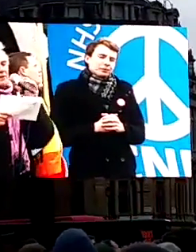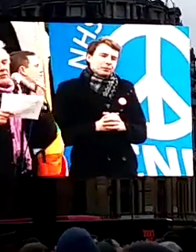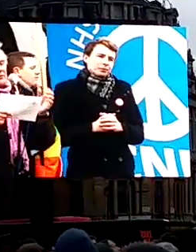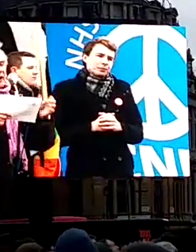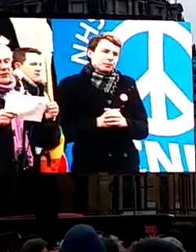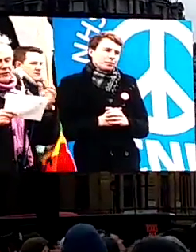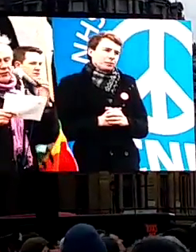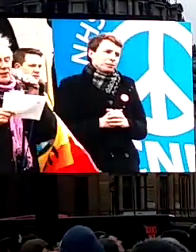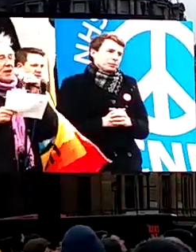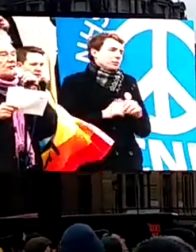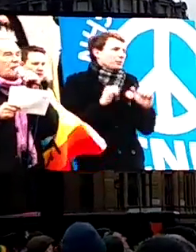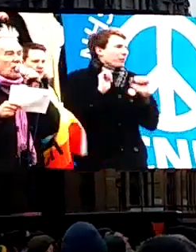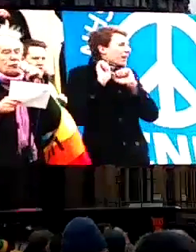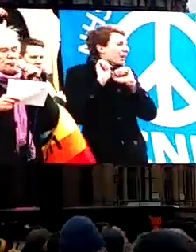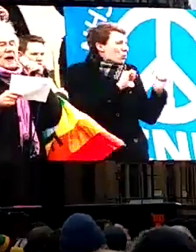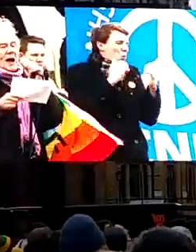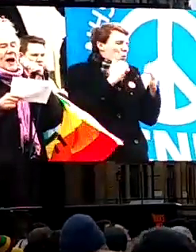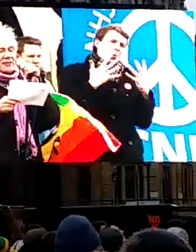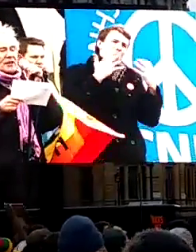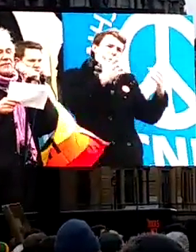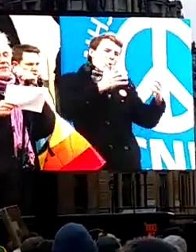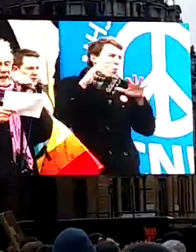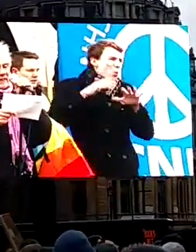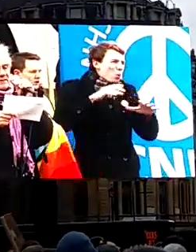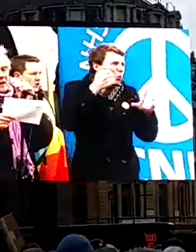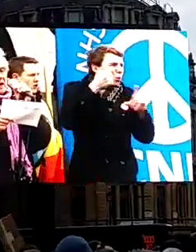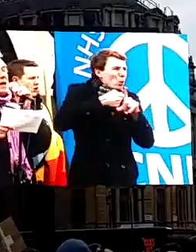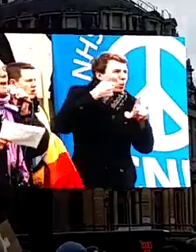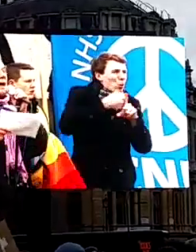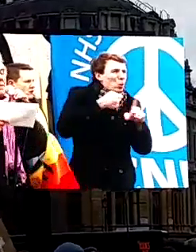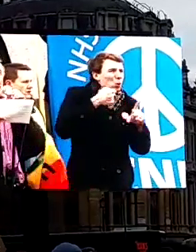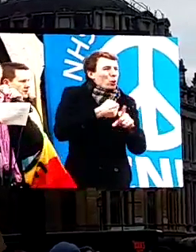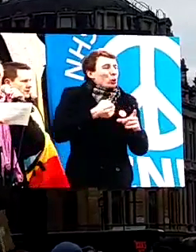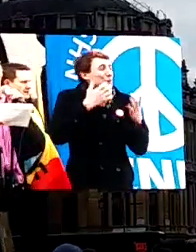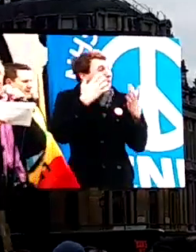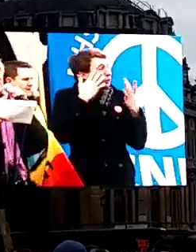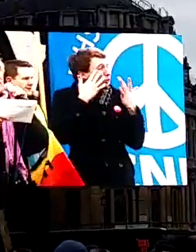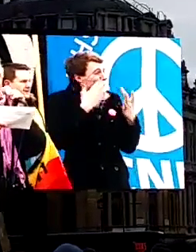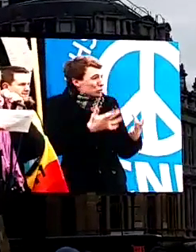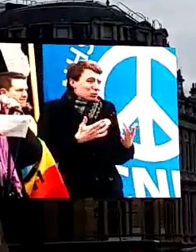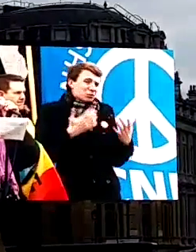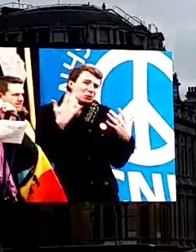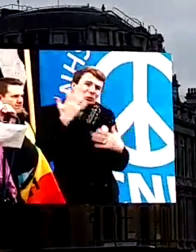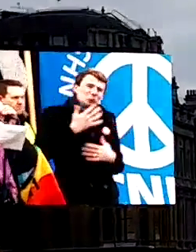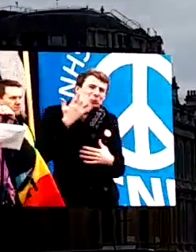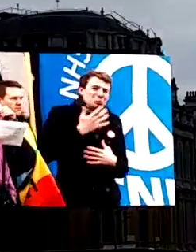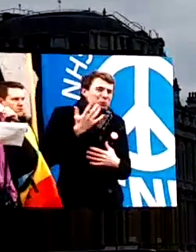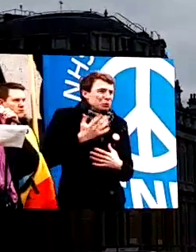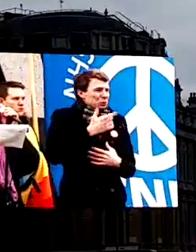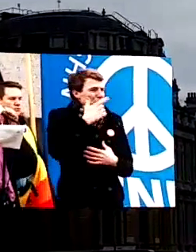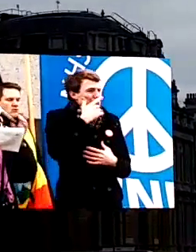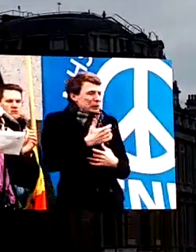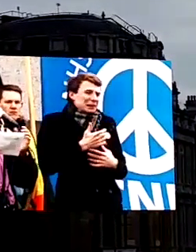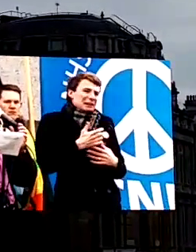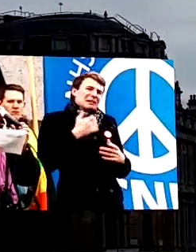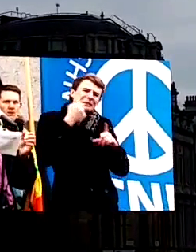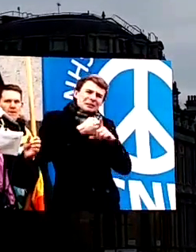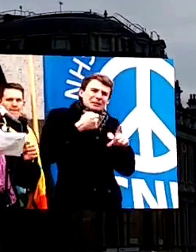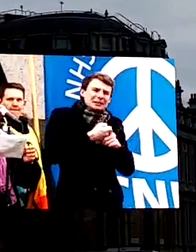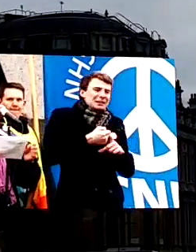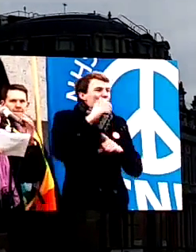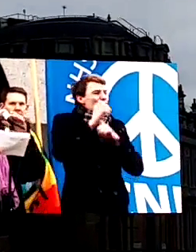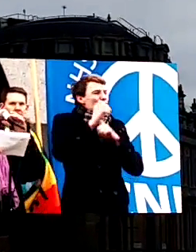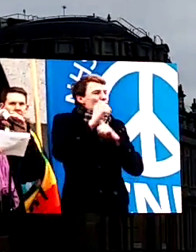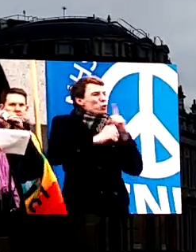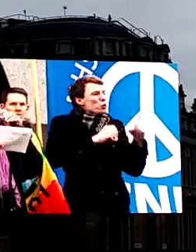Your demonstration shows by hard and facts, by emotions and words, a nuclear